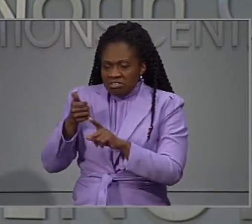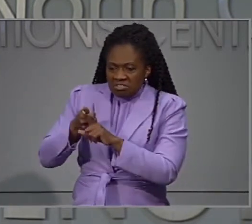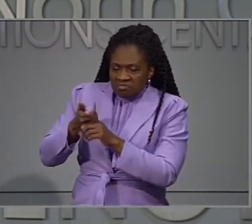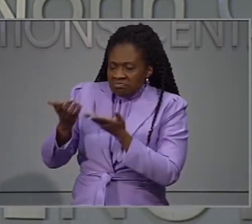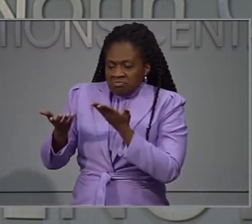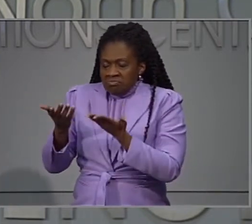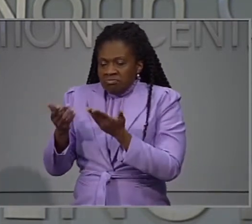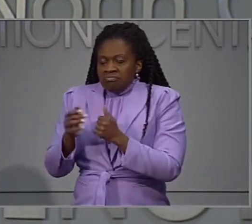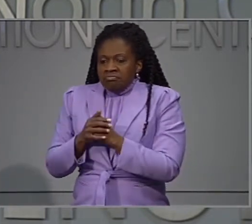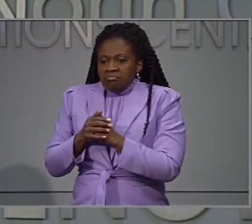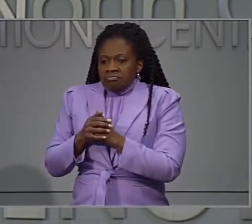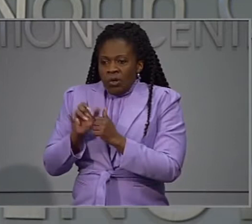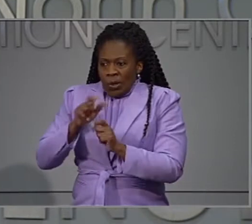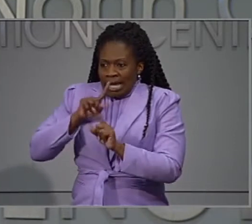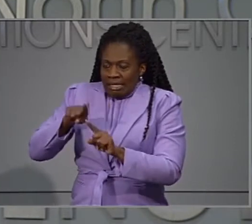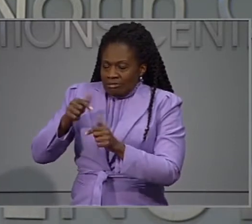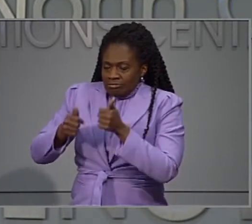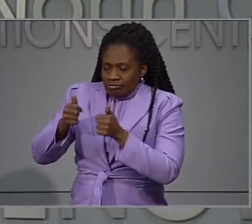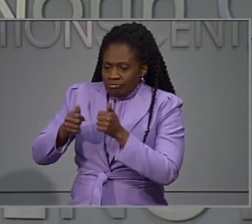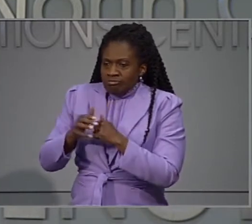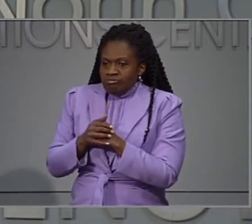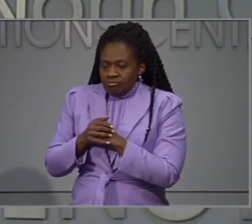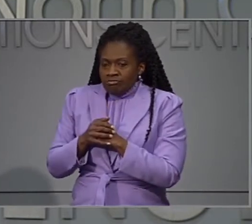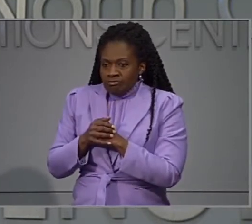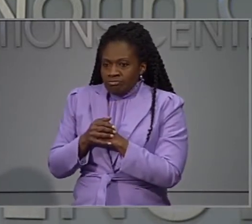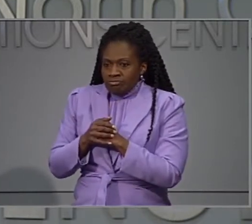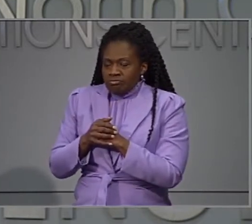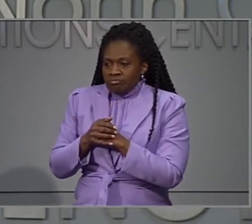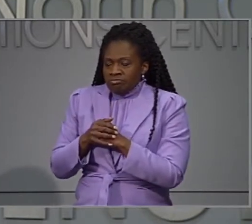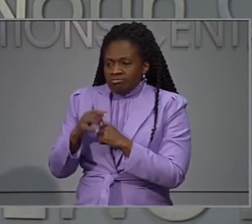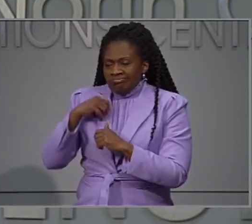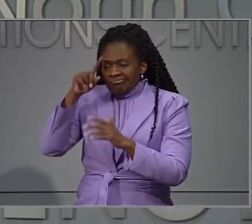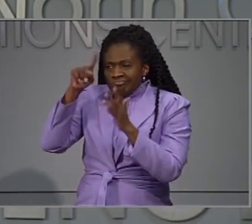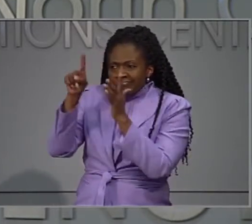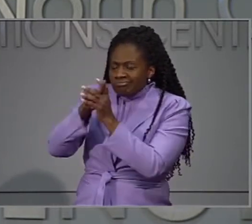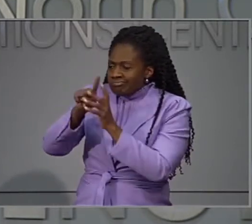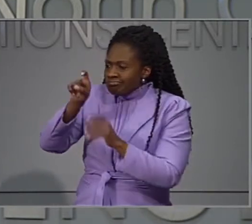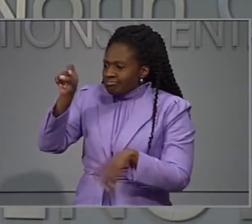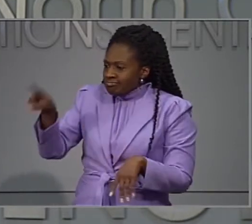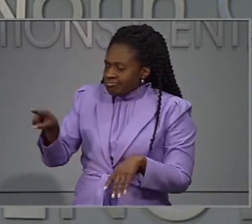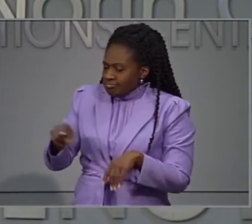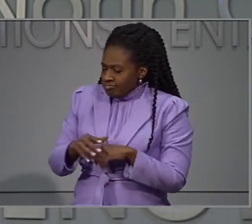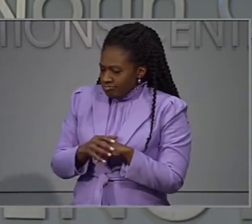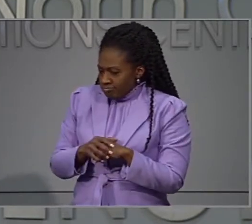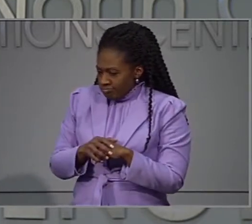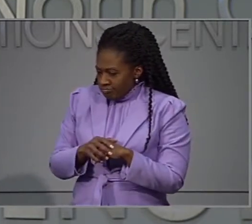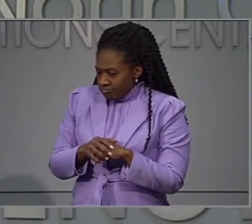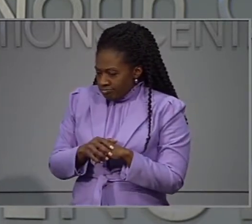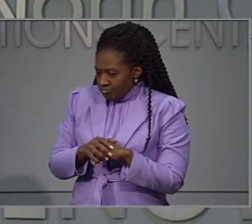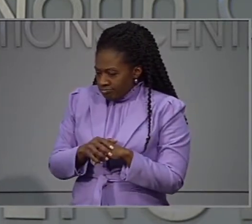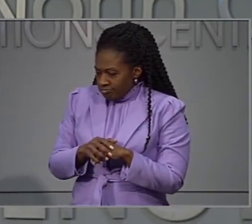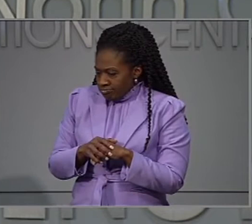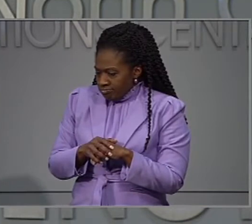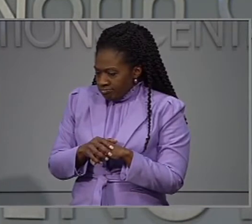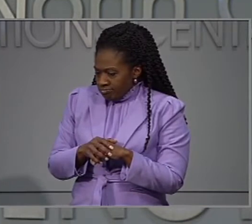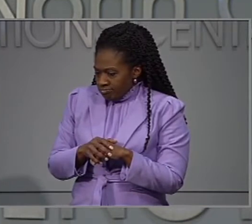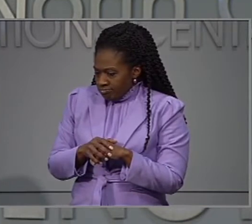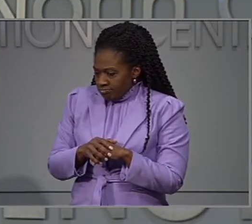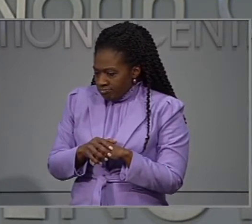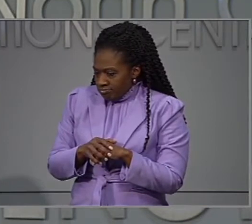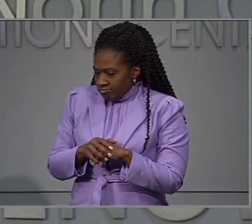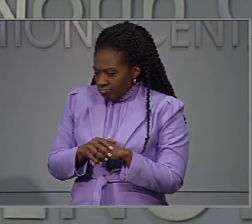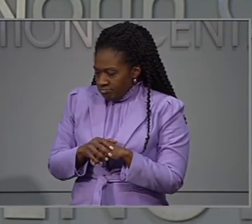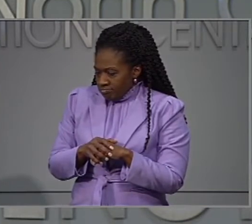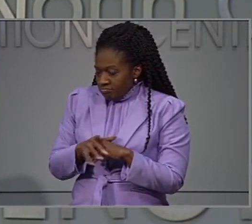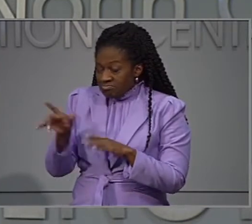but the question that we had was, is the state